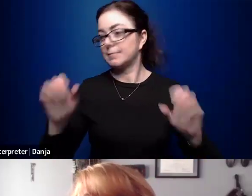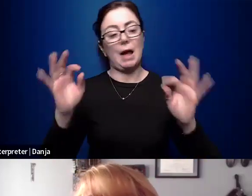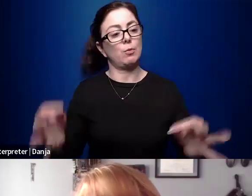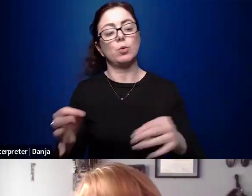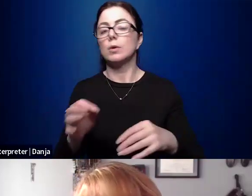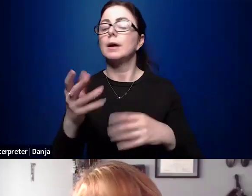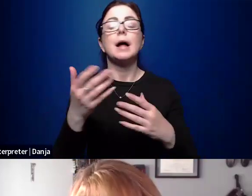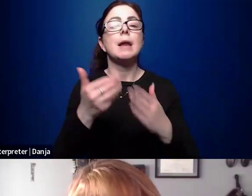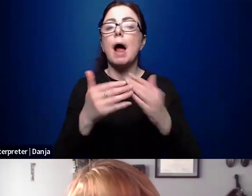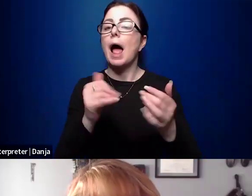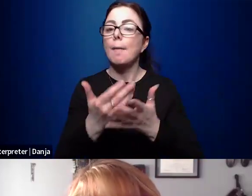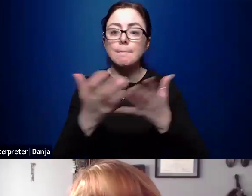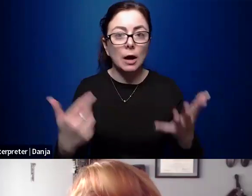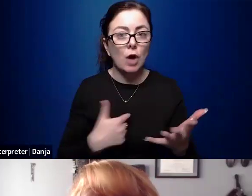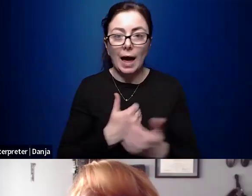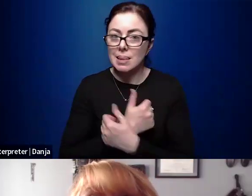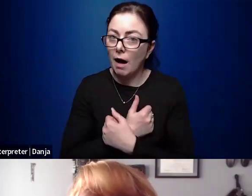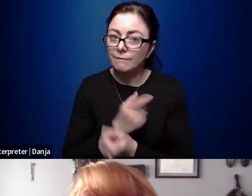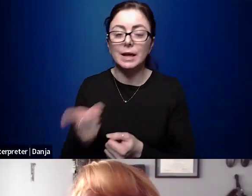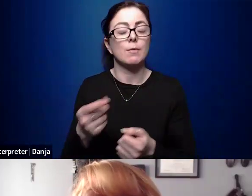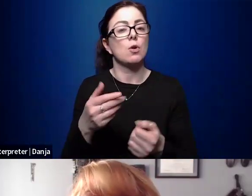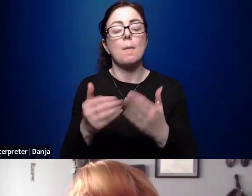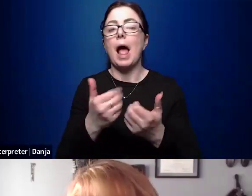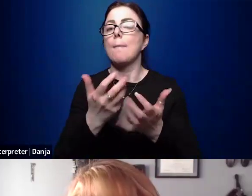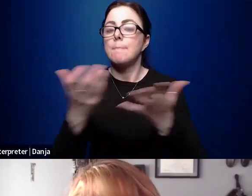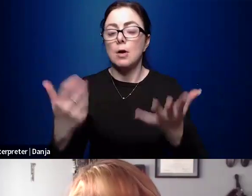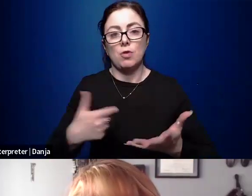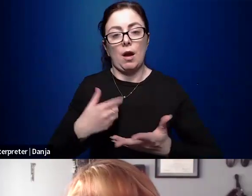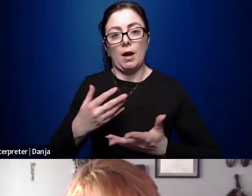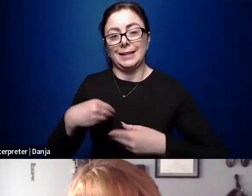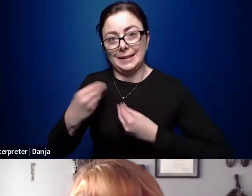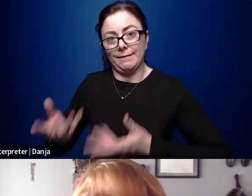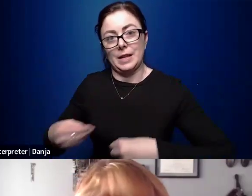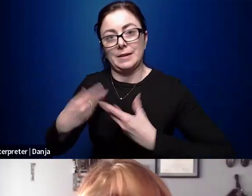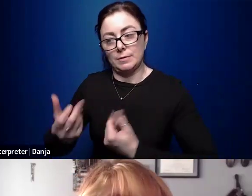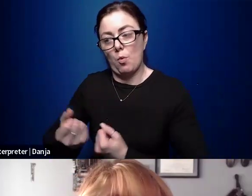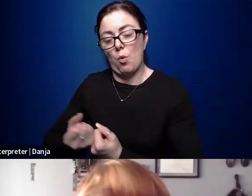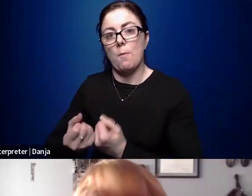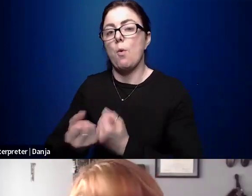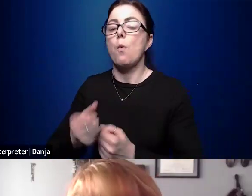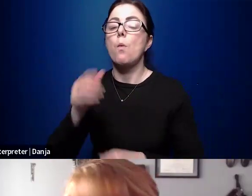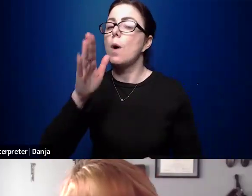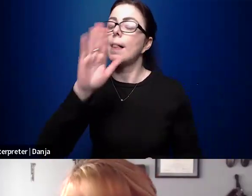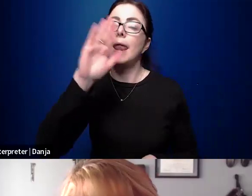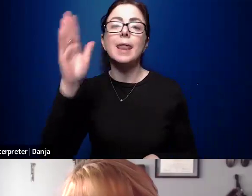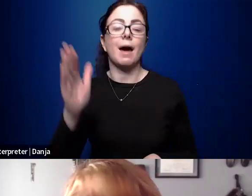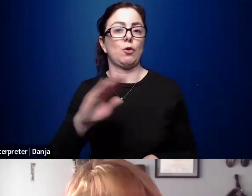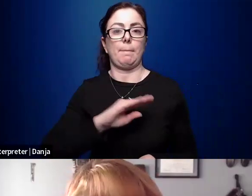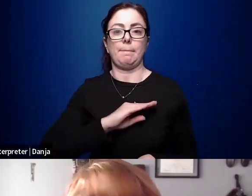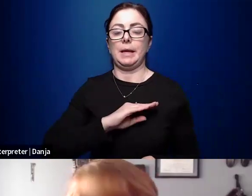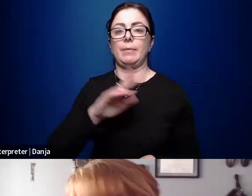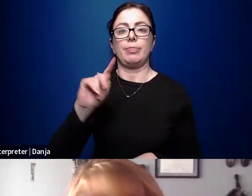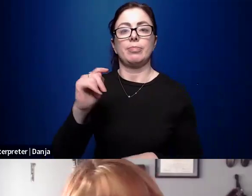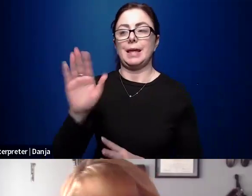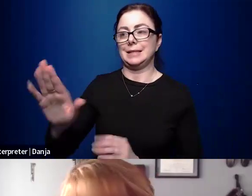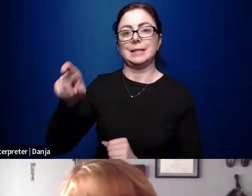how much I pour from this cup, it will never meet the need and the quality of life that he deserves